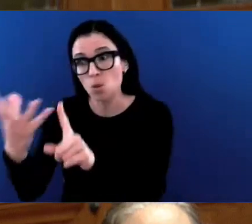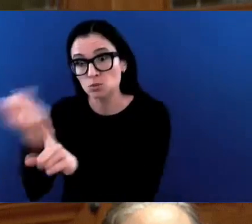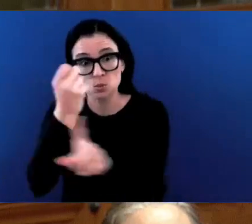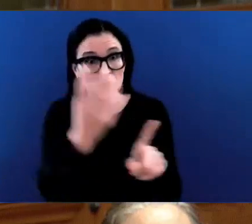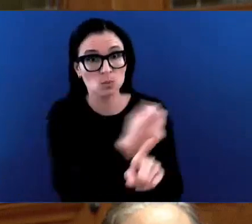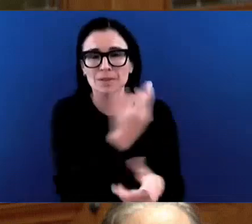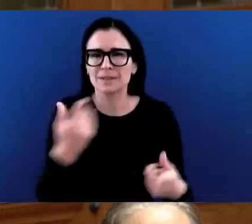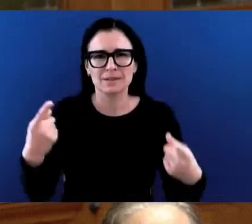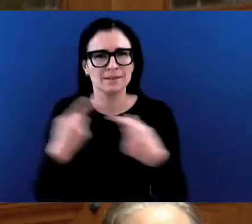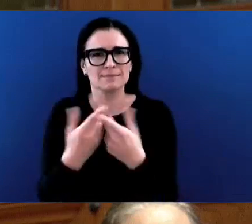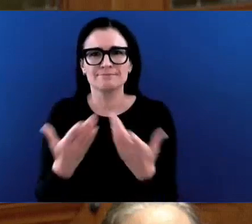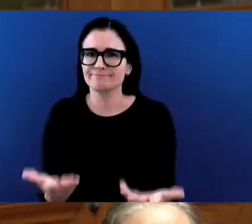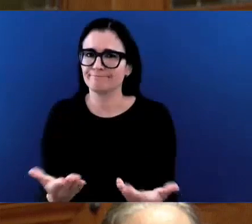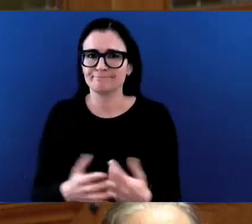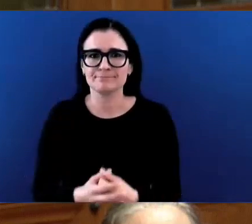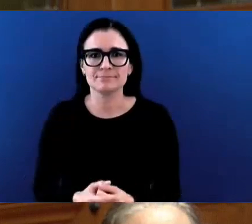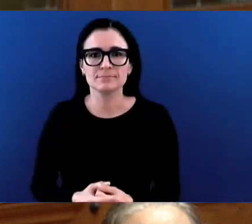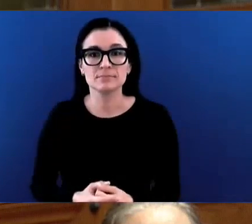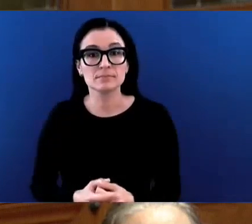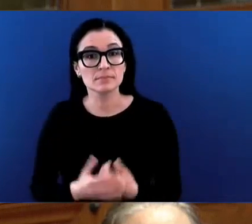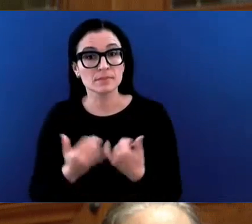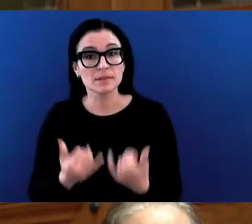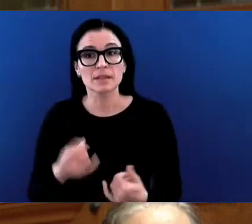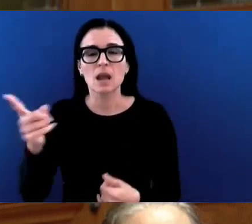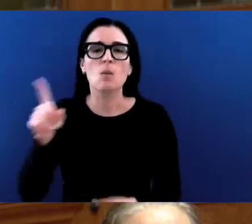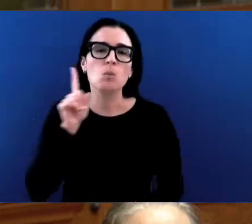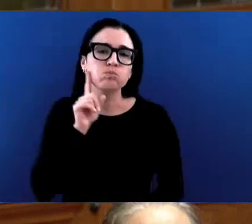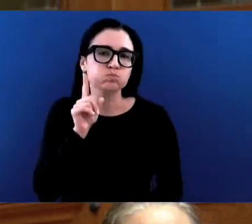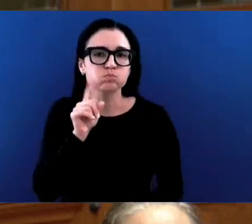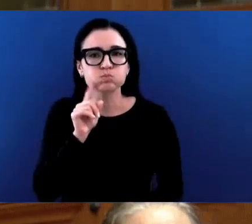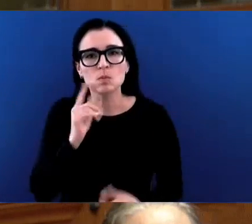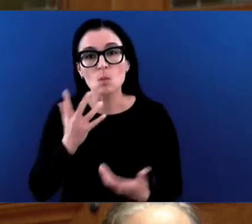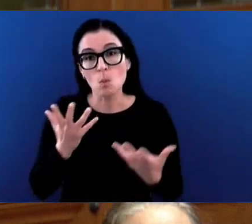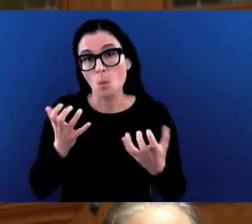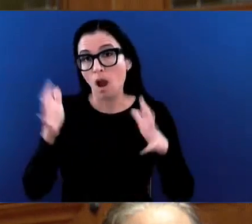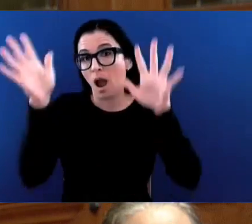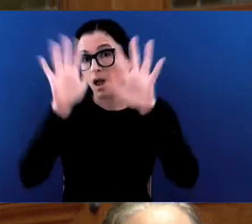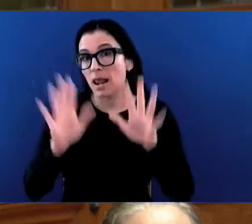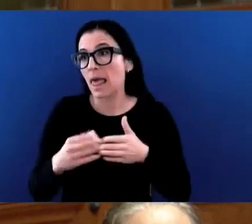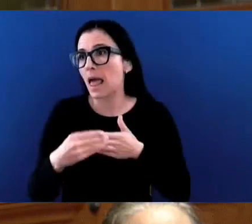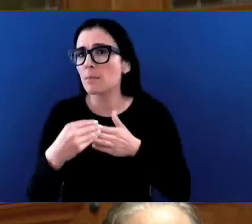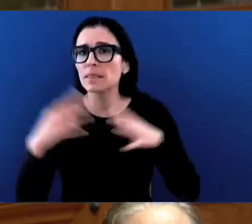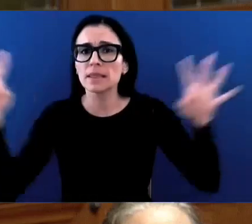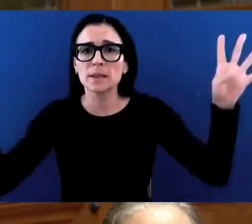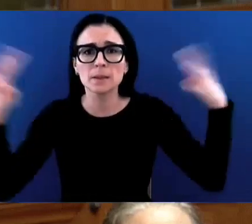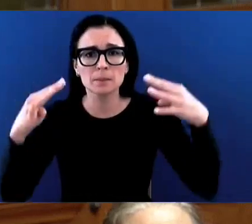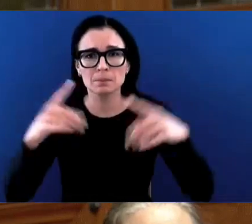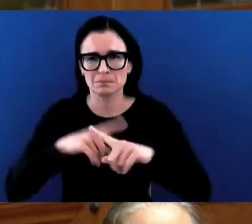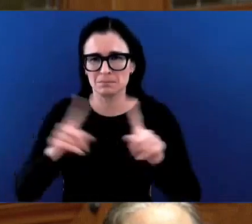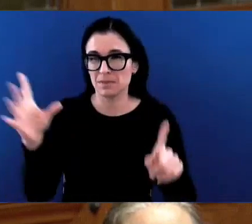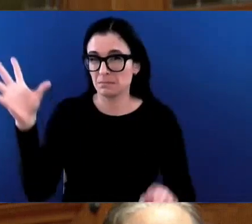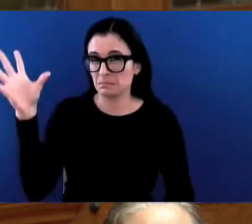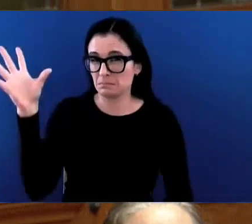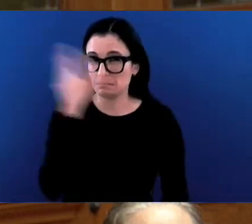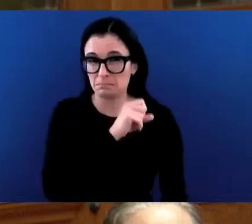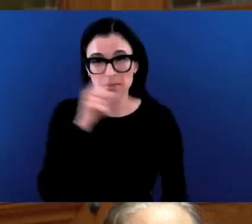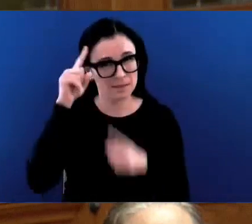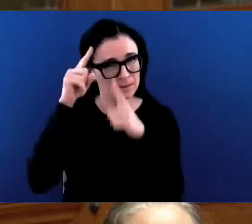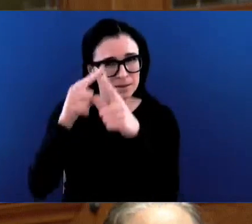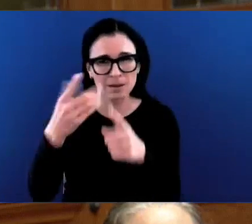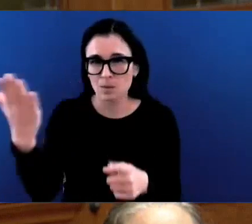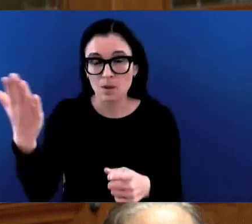missed every climate target it ever set for itself to date. Building 6 LNG projects, increasing fracked